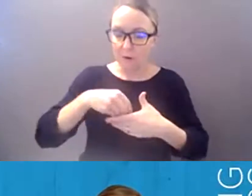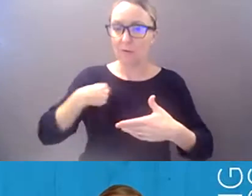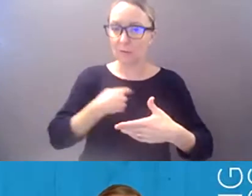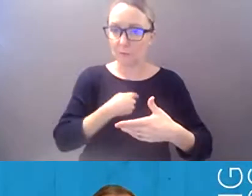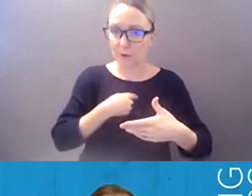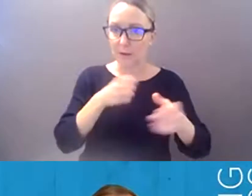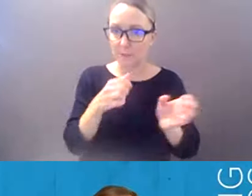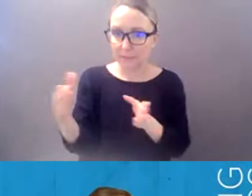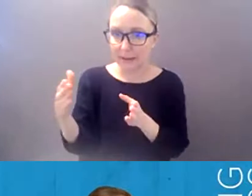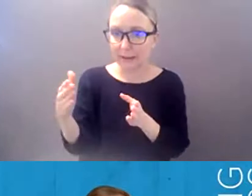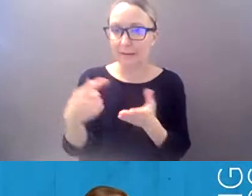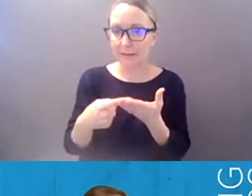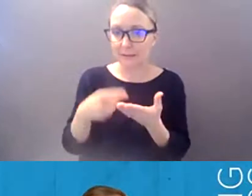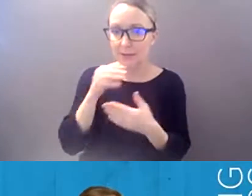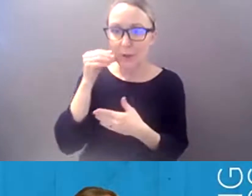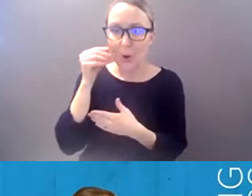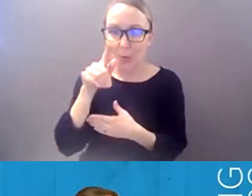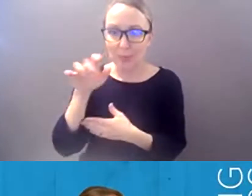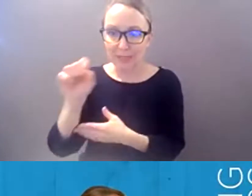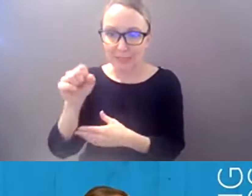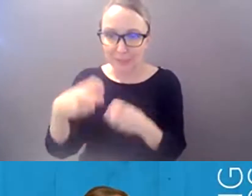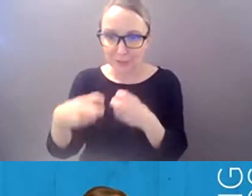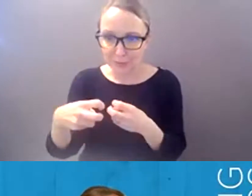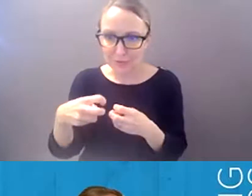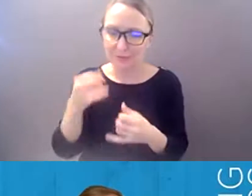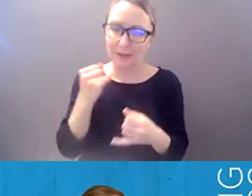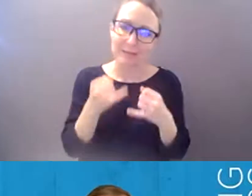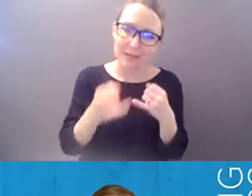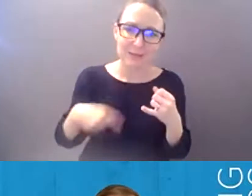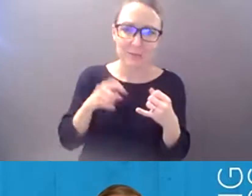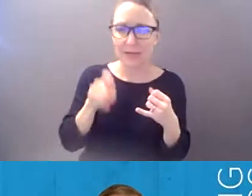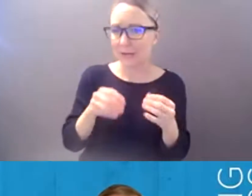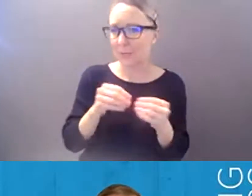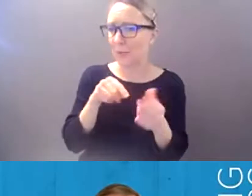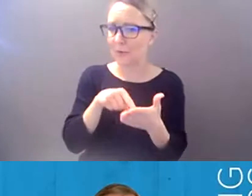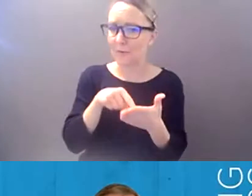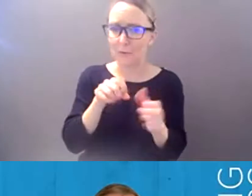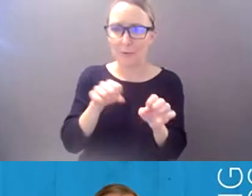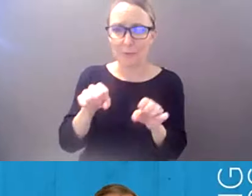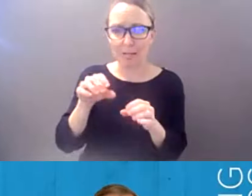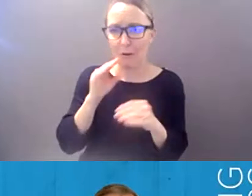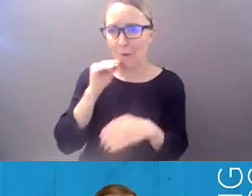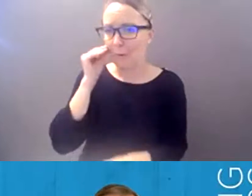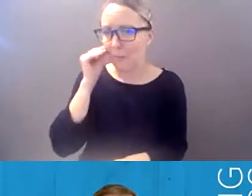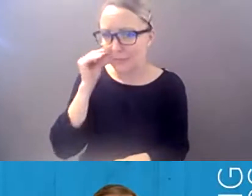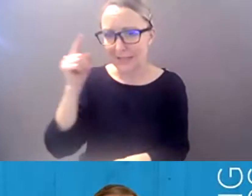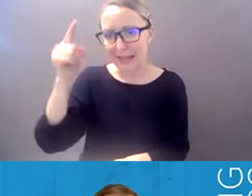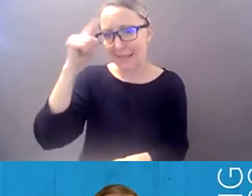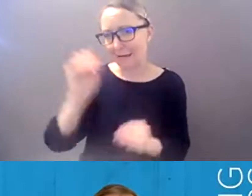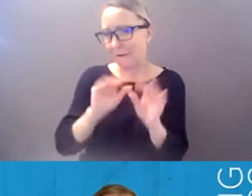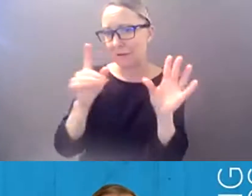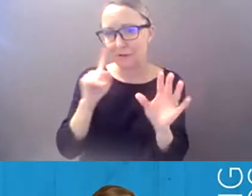issues. And the last one, clearly, we need more affordable housing. That's, I think, evident to most